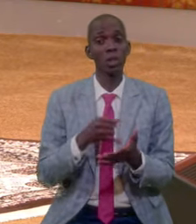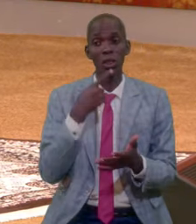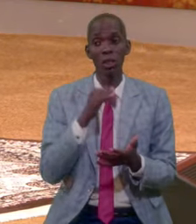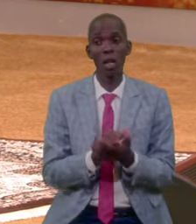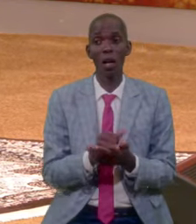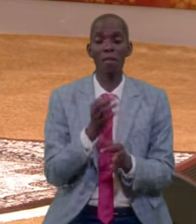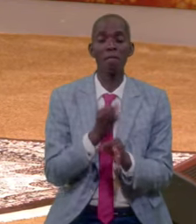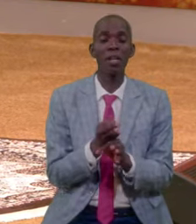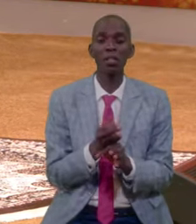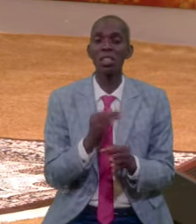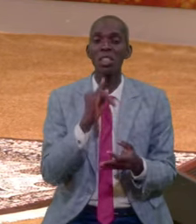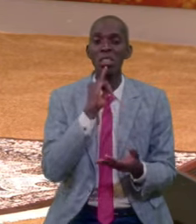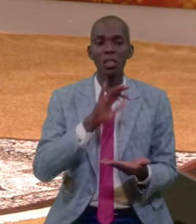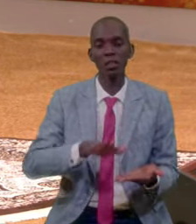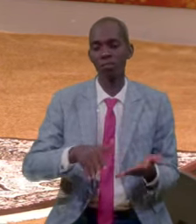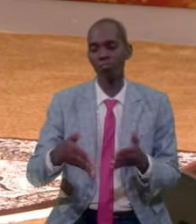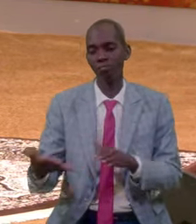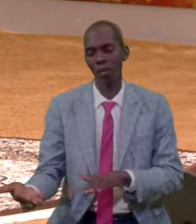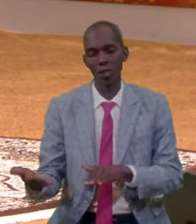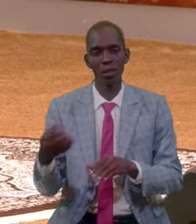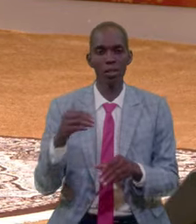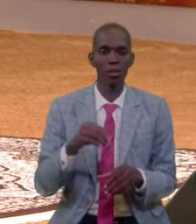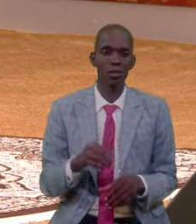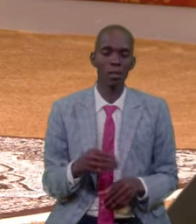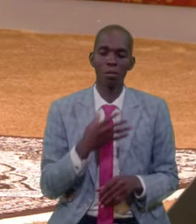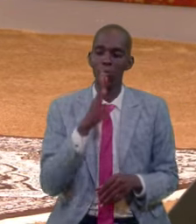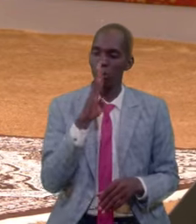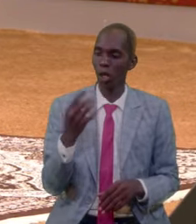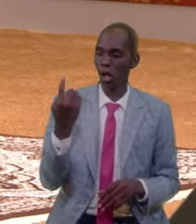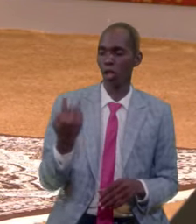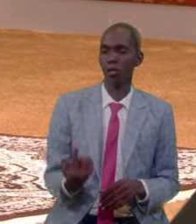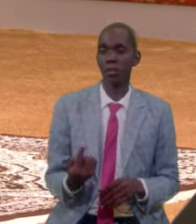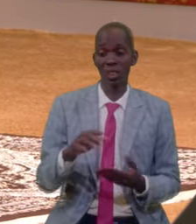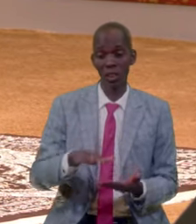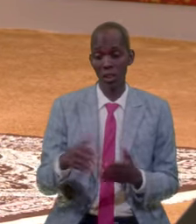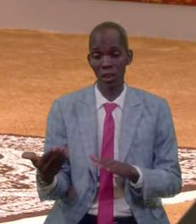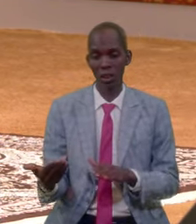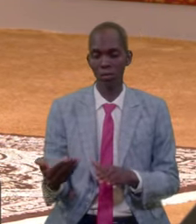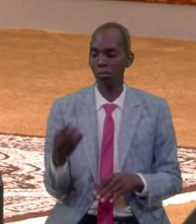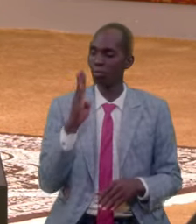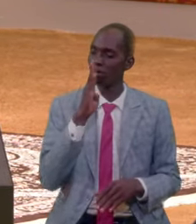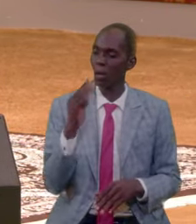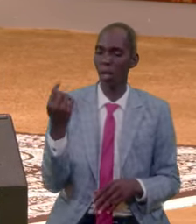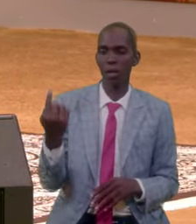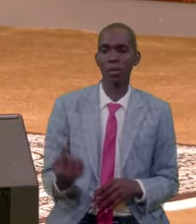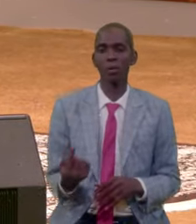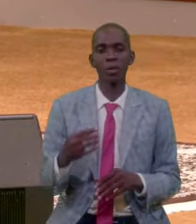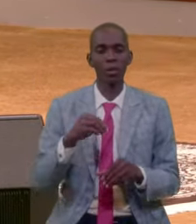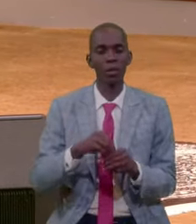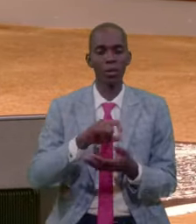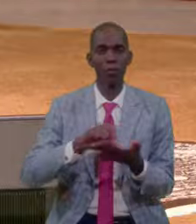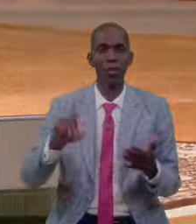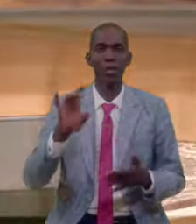that faith is dead, being alone. Dead, being alone. Then in